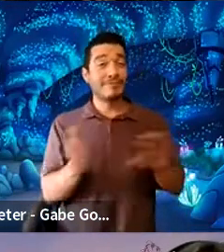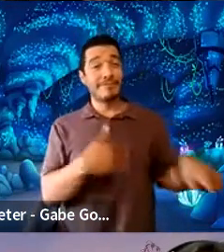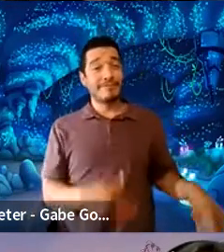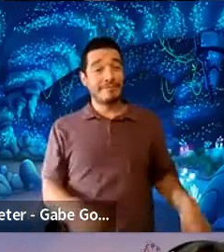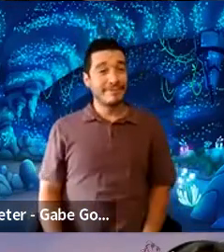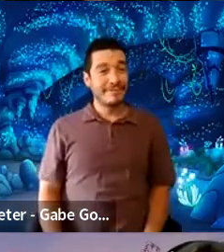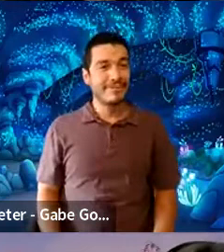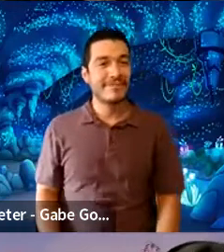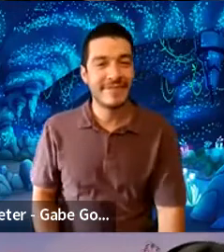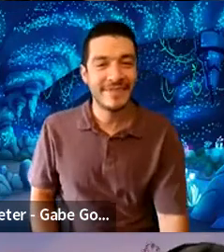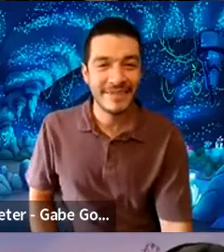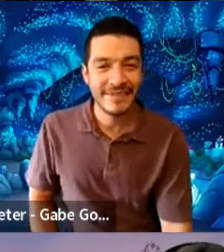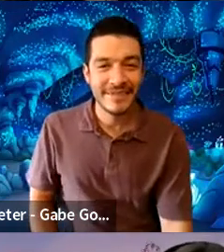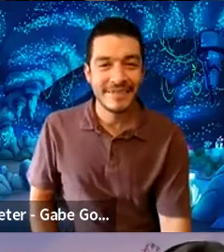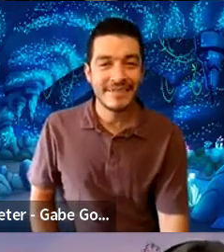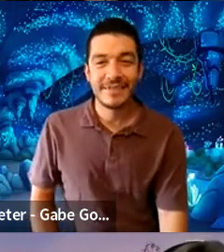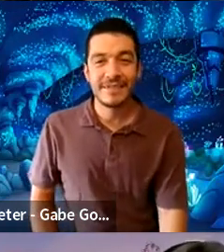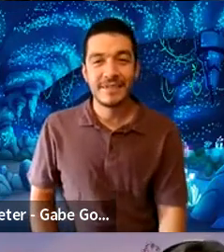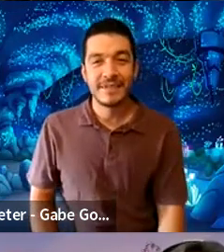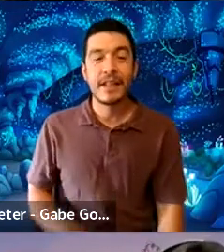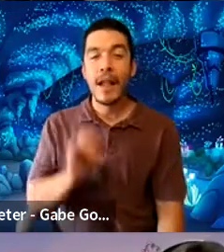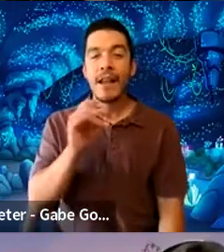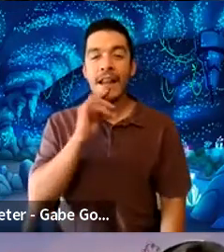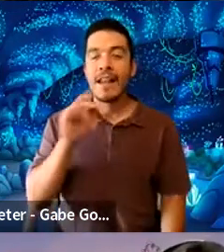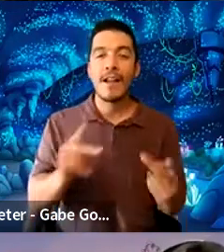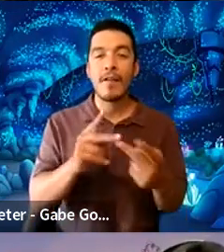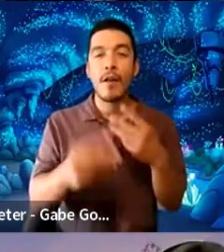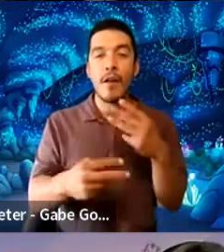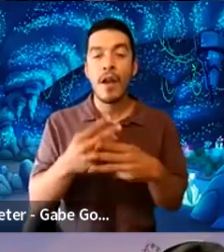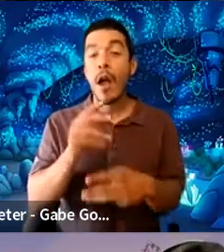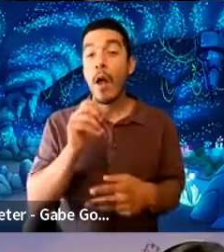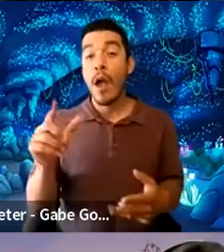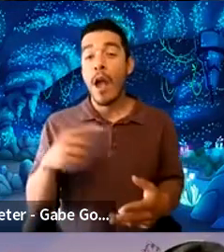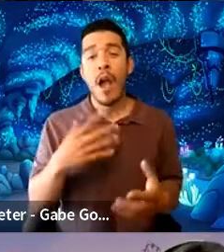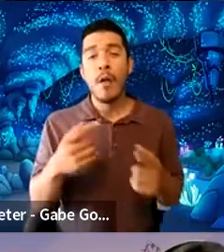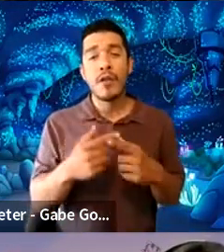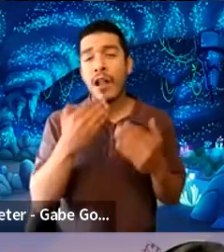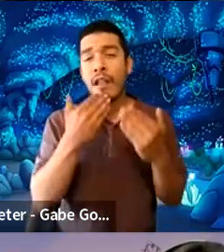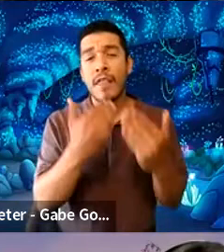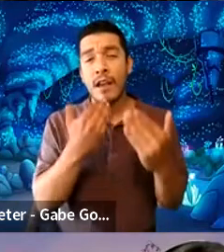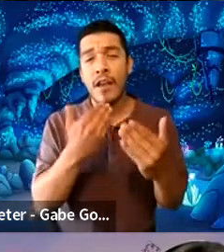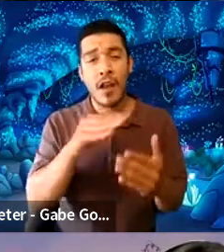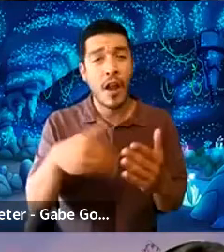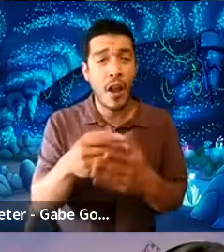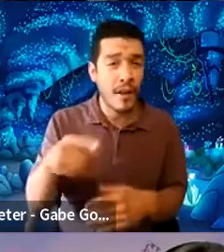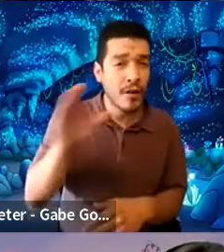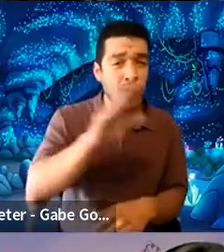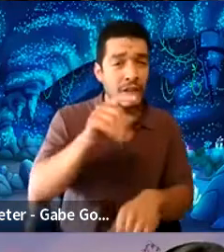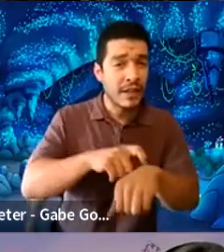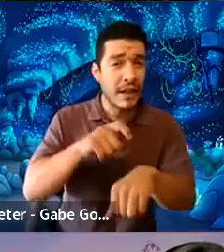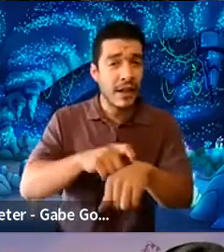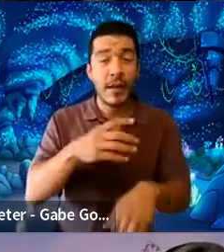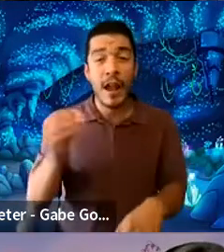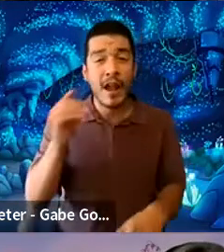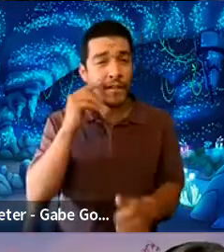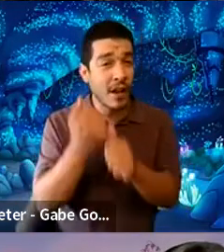fun. It's fun. it's the perfect world. Well, I just wanted to say thank you so much for your time and